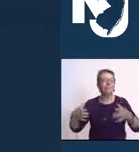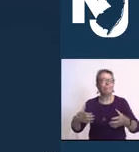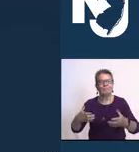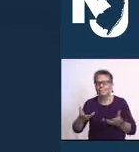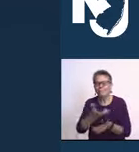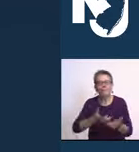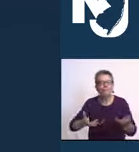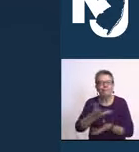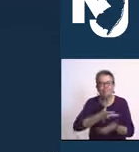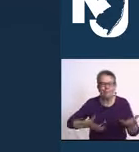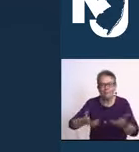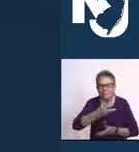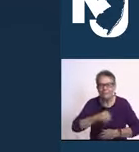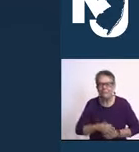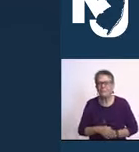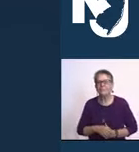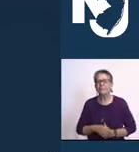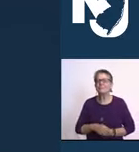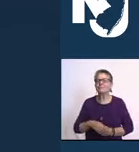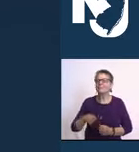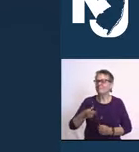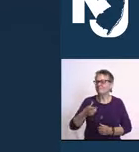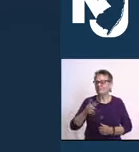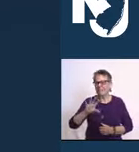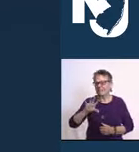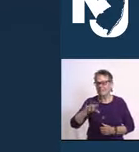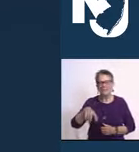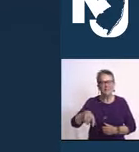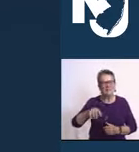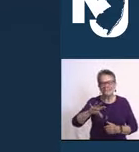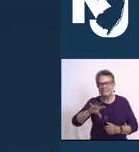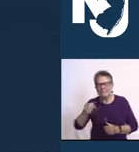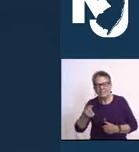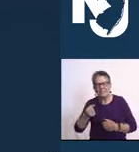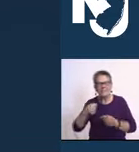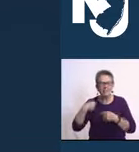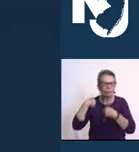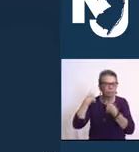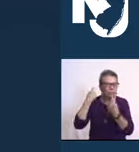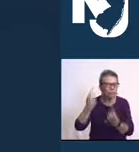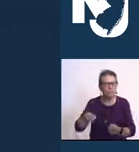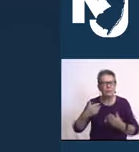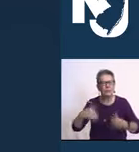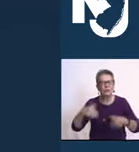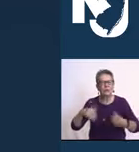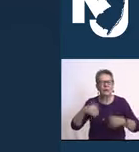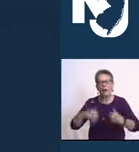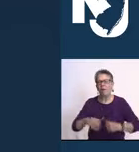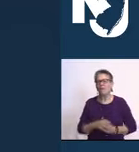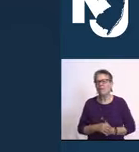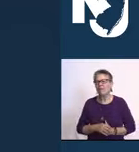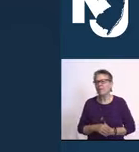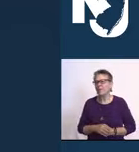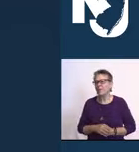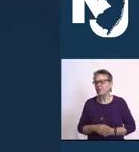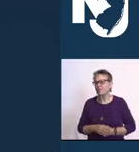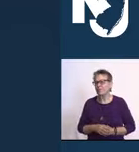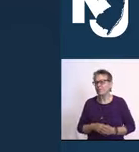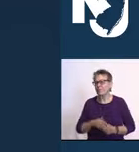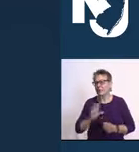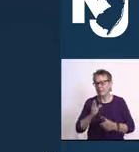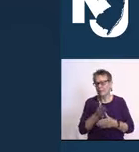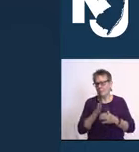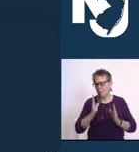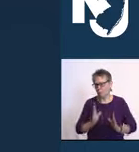Bay Cruisers. Those are some groups. Jose left behind his partner, Cheryl Packin. They were together